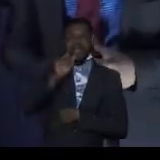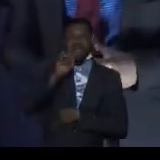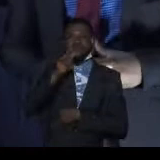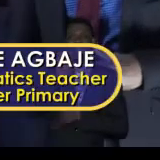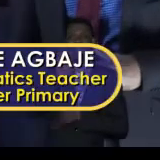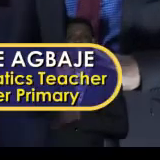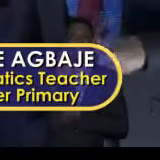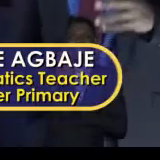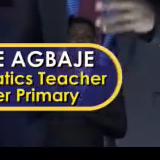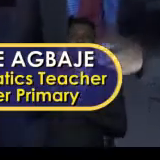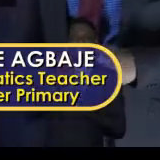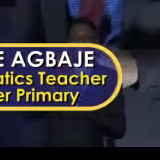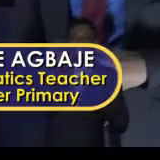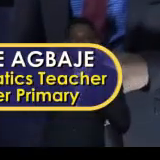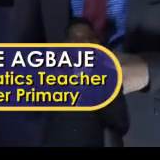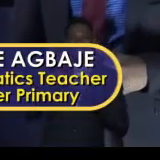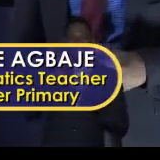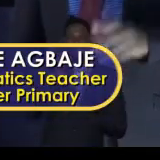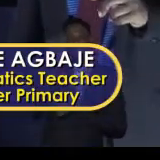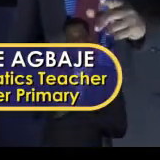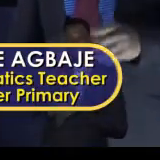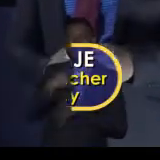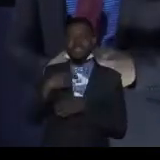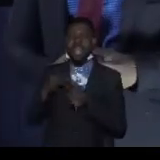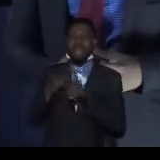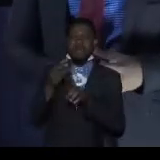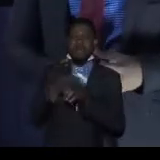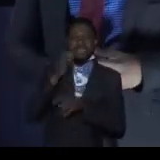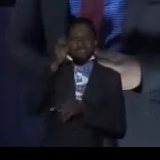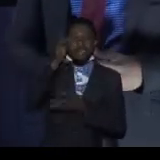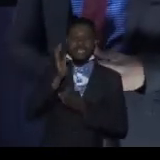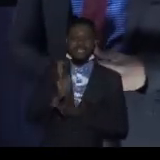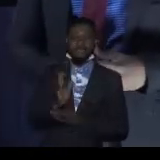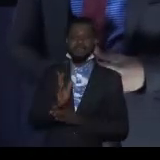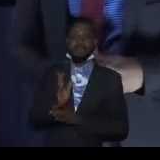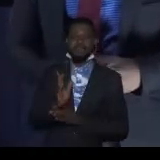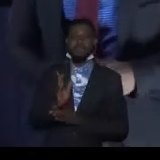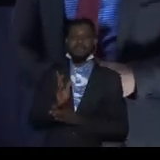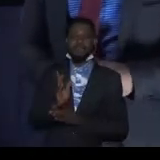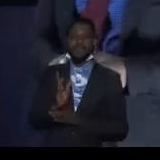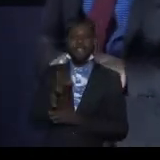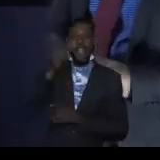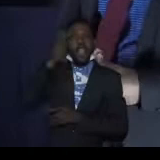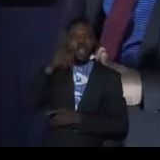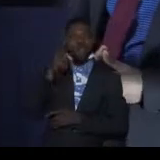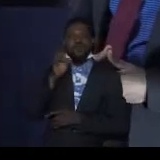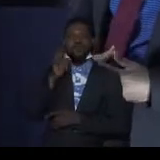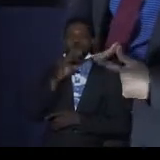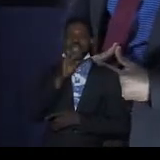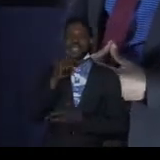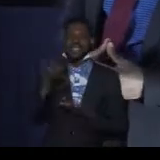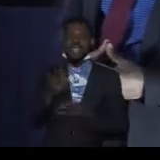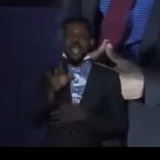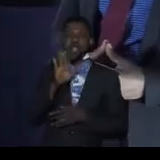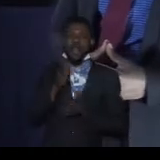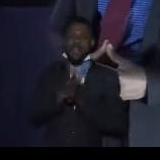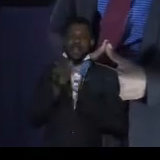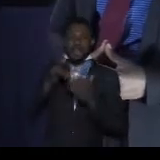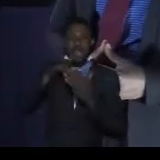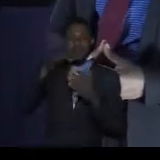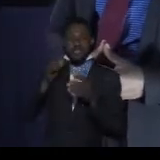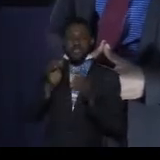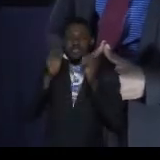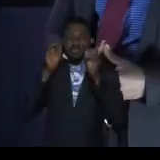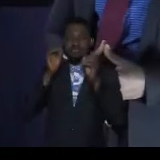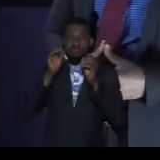Uncle Agbaje, your mathematics teacher, but you know me as the mathematician. Uncle Popo is here, your